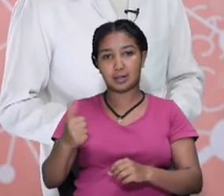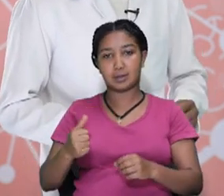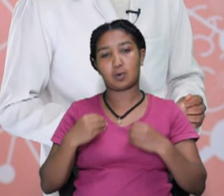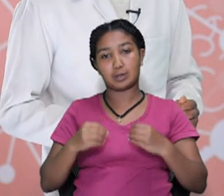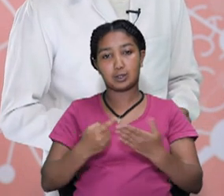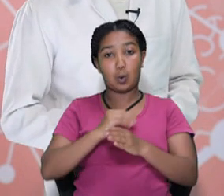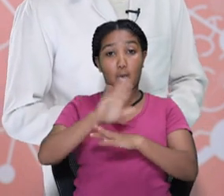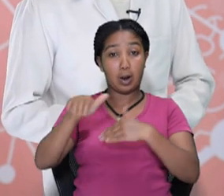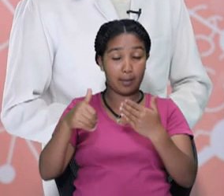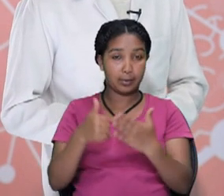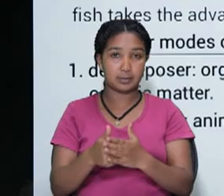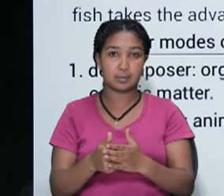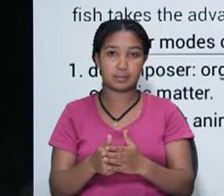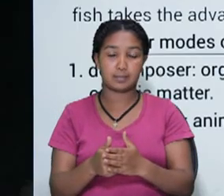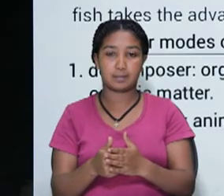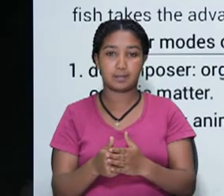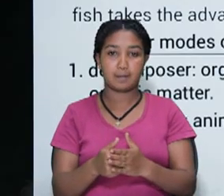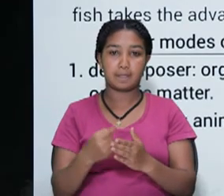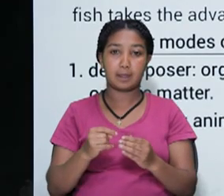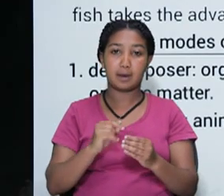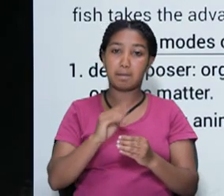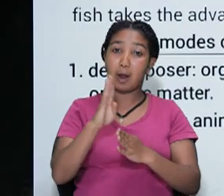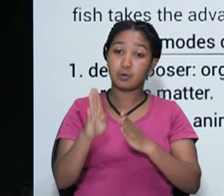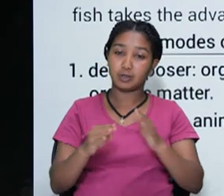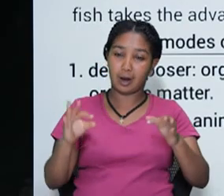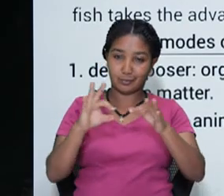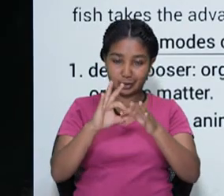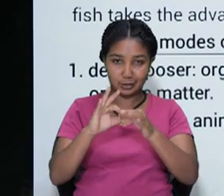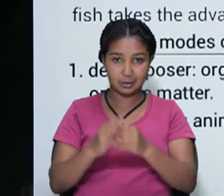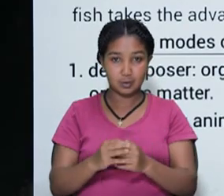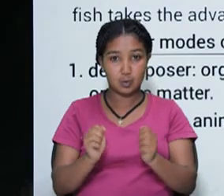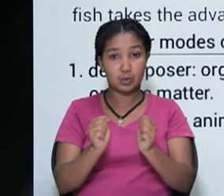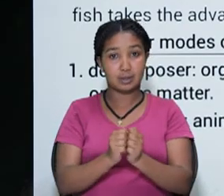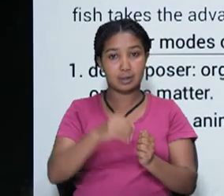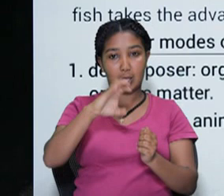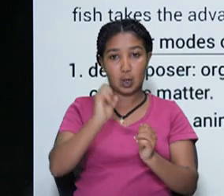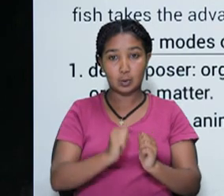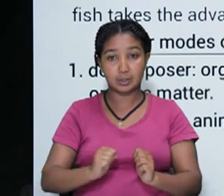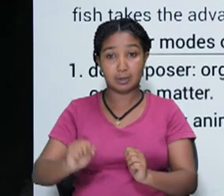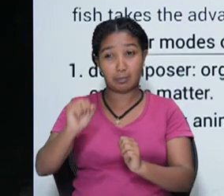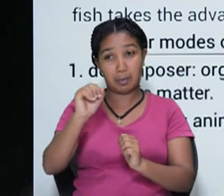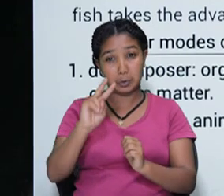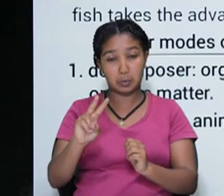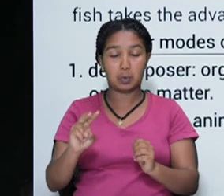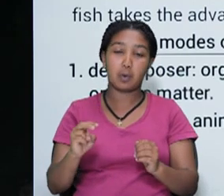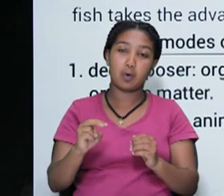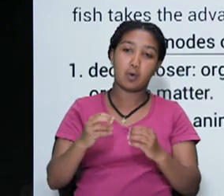This is all about the biological association within an ecosystem among two